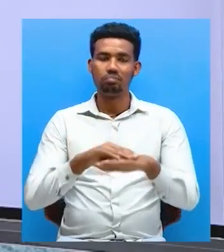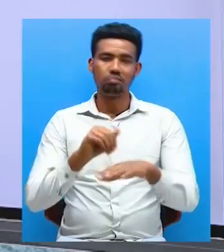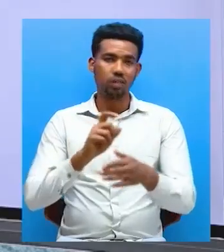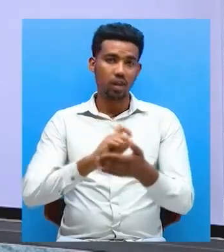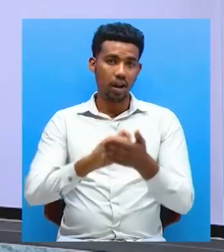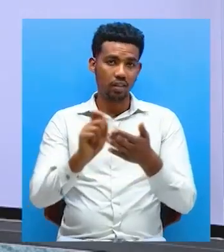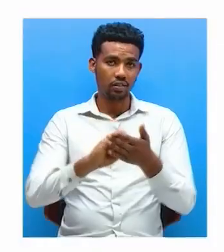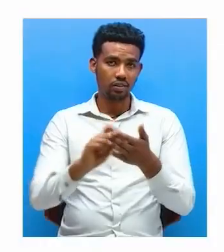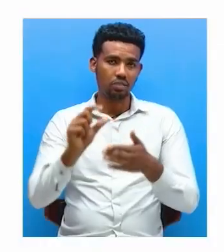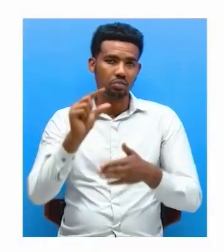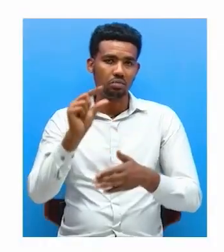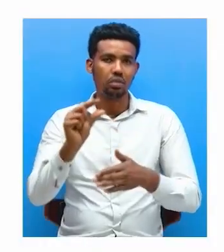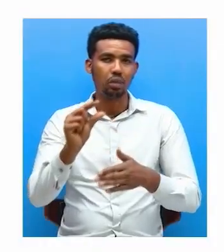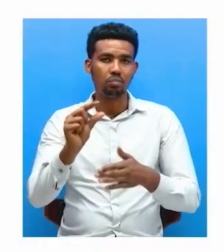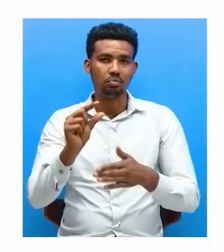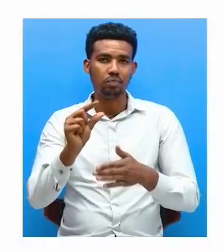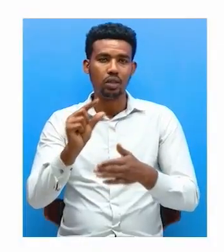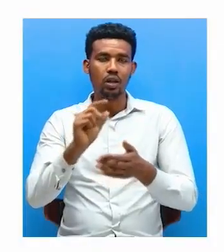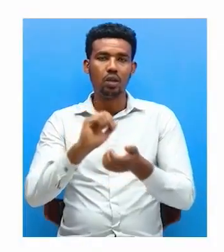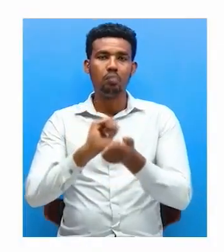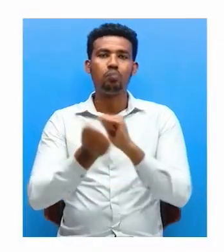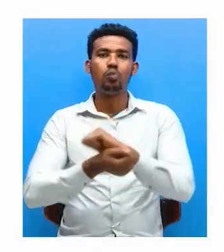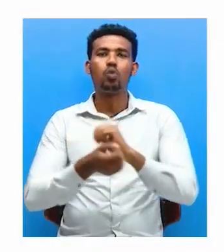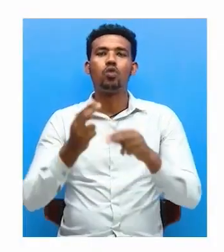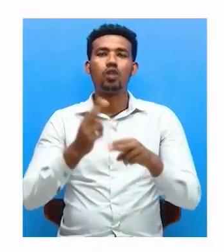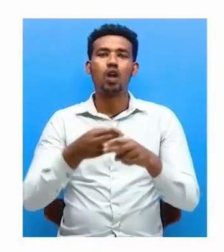words like you,